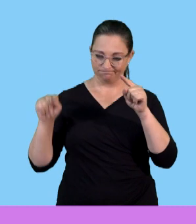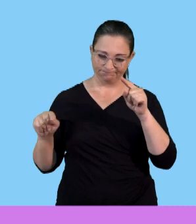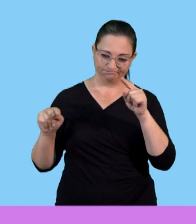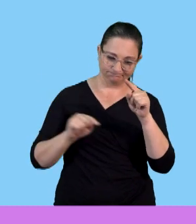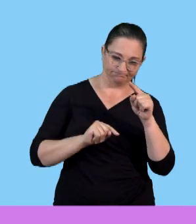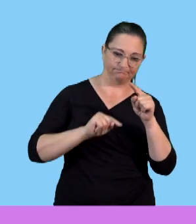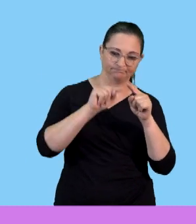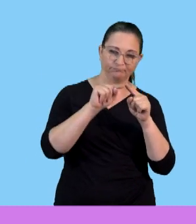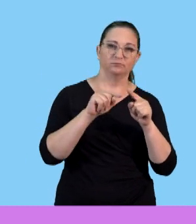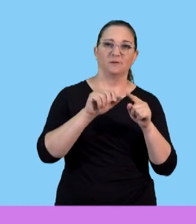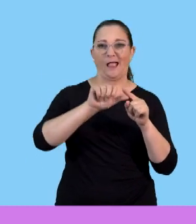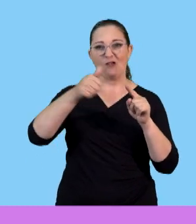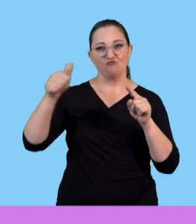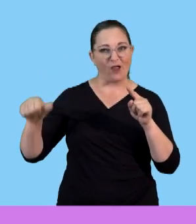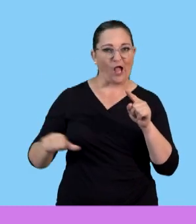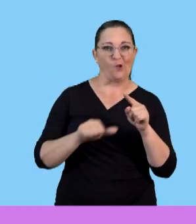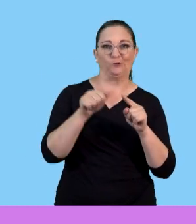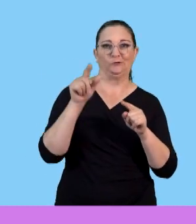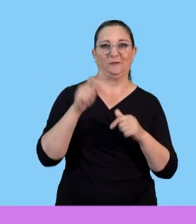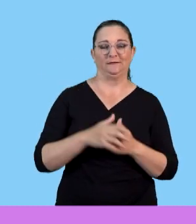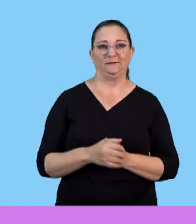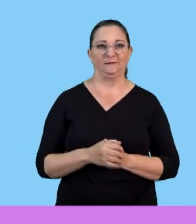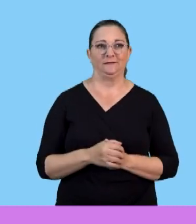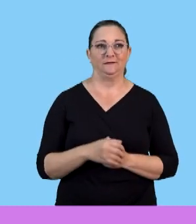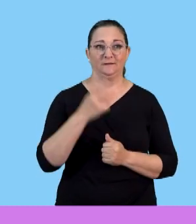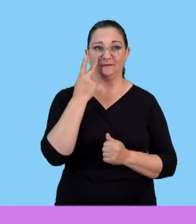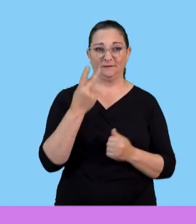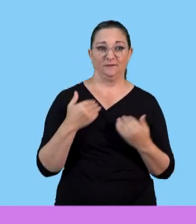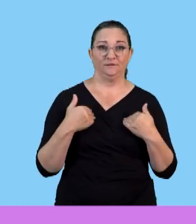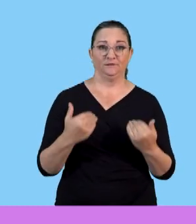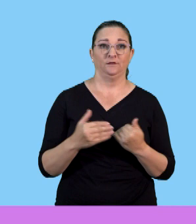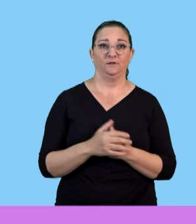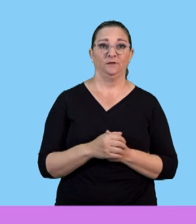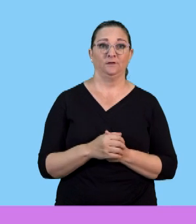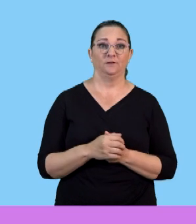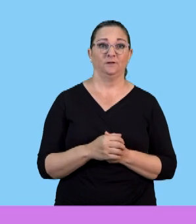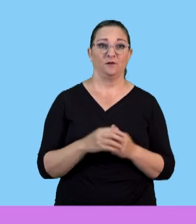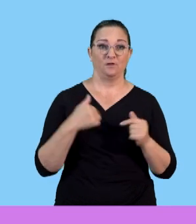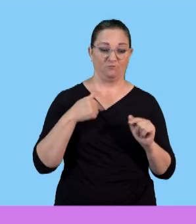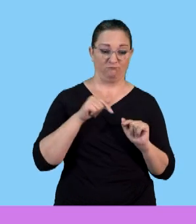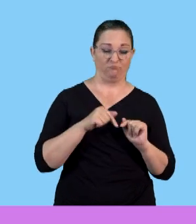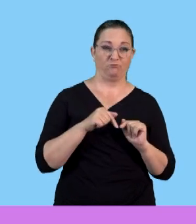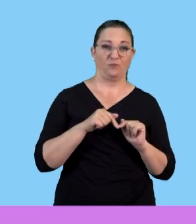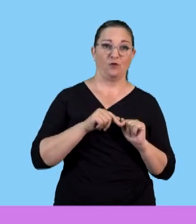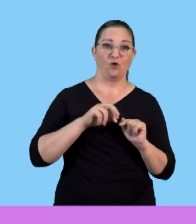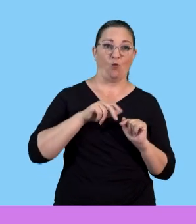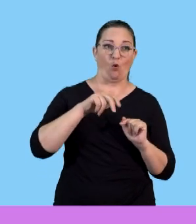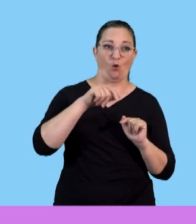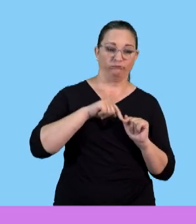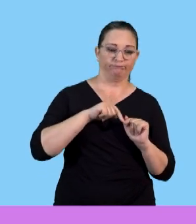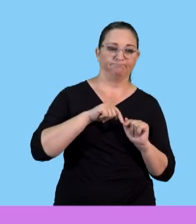around the shape, around the field. So starting here, we walked